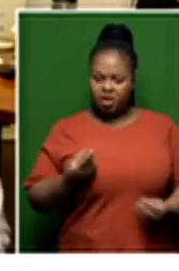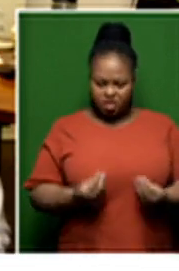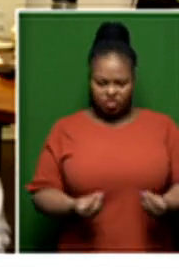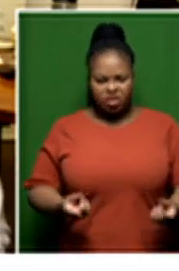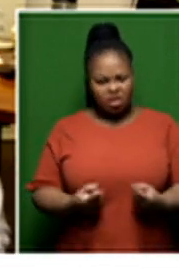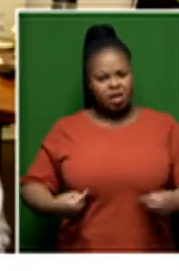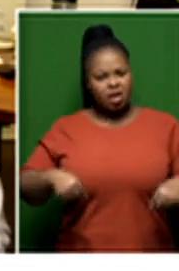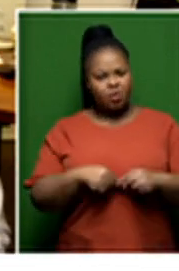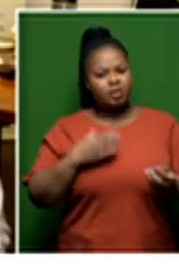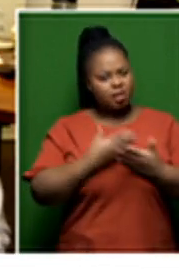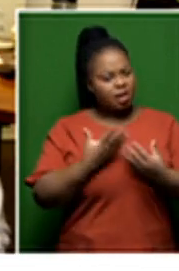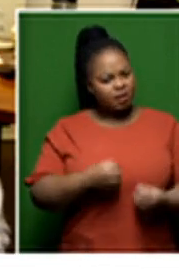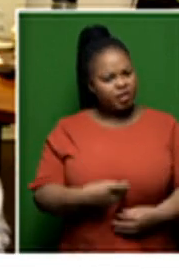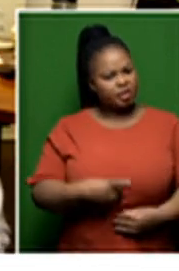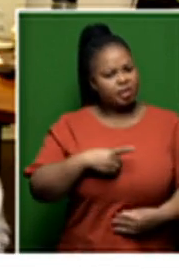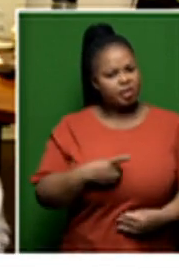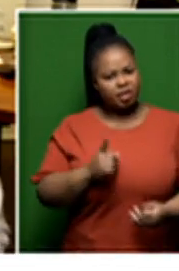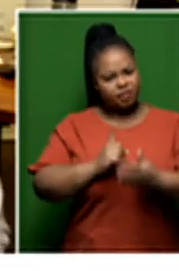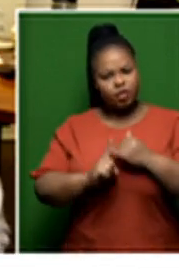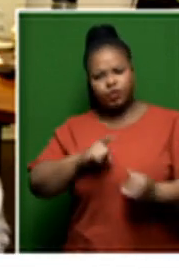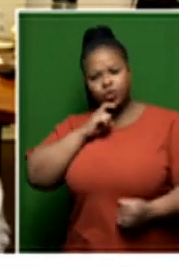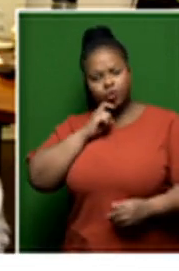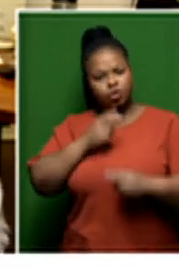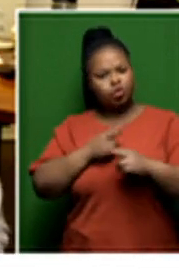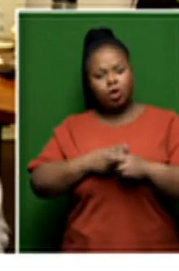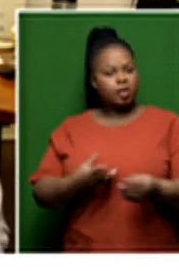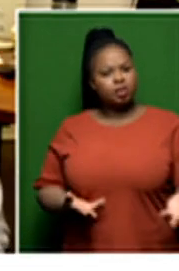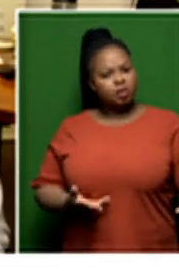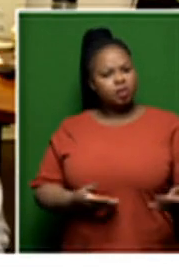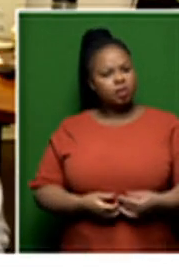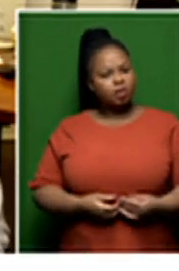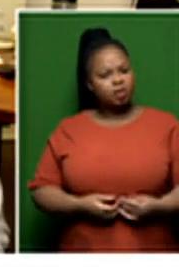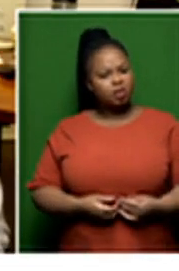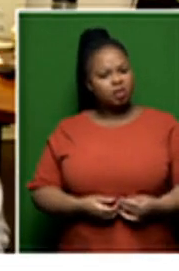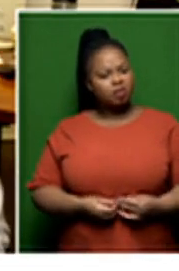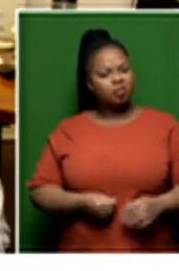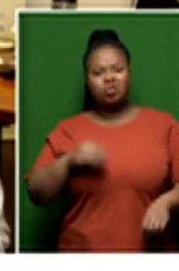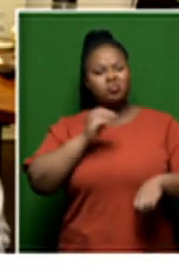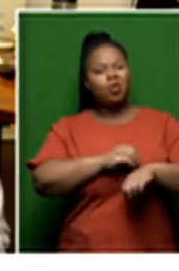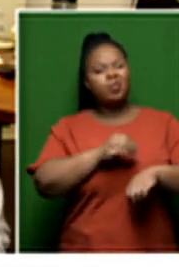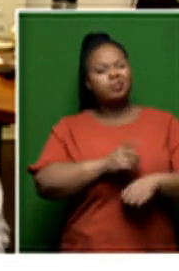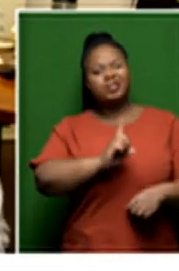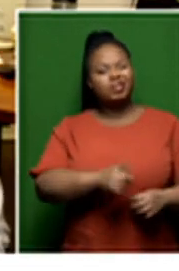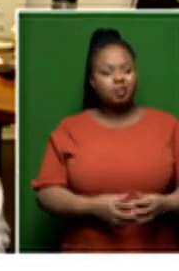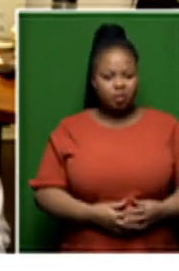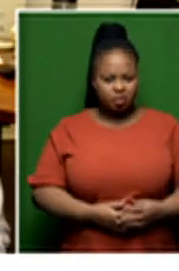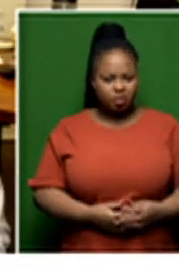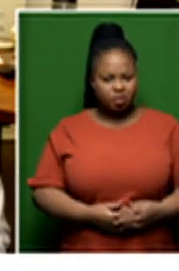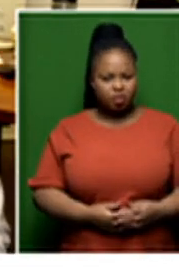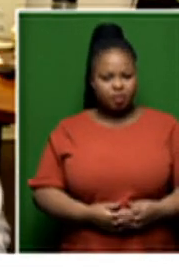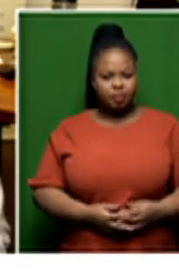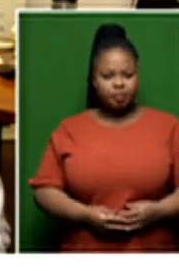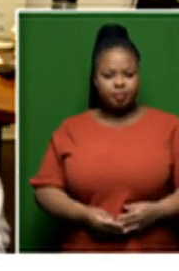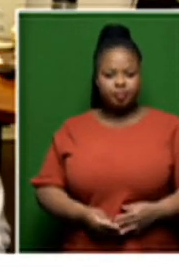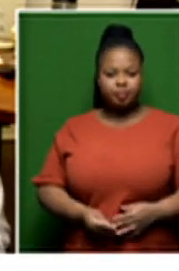least have dignity when they need to go and use a toilet to relieve themselves? What's the problem? Yeah,